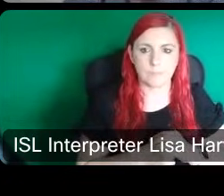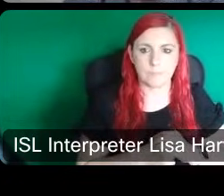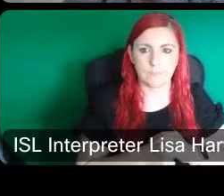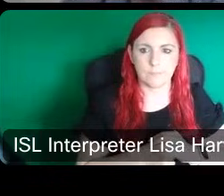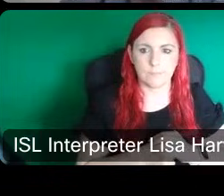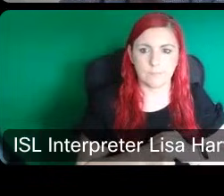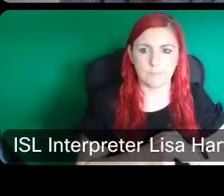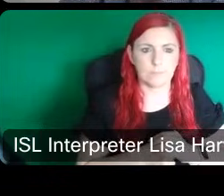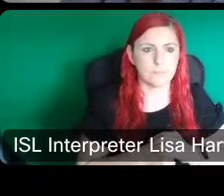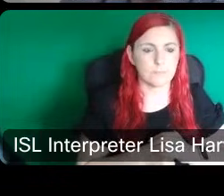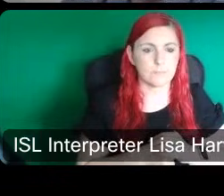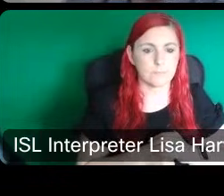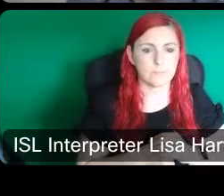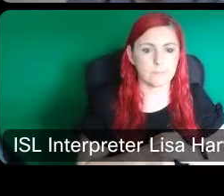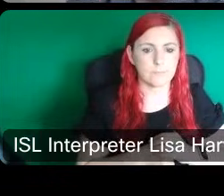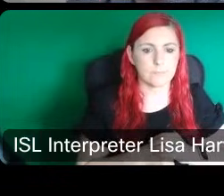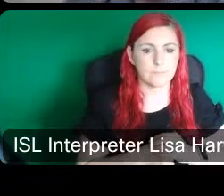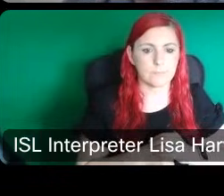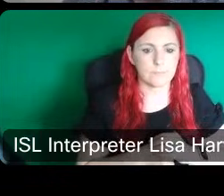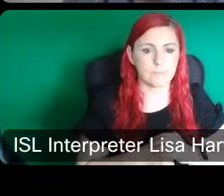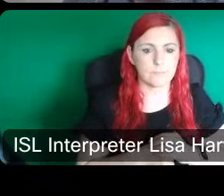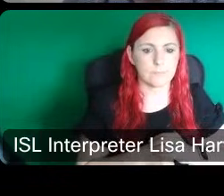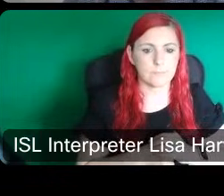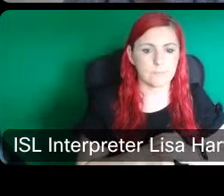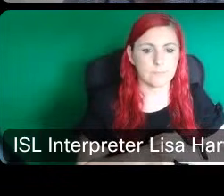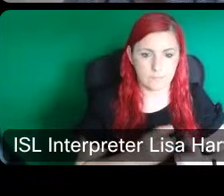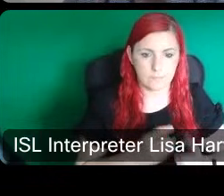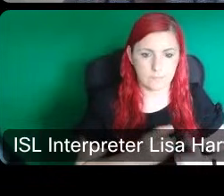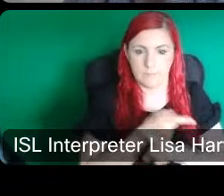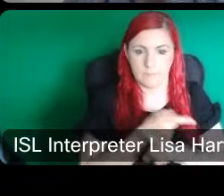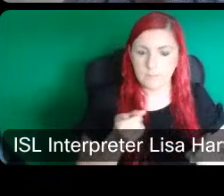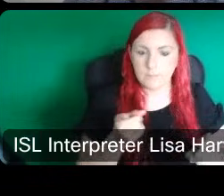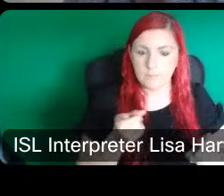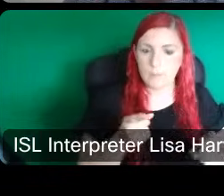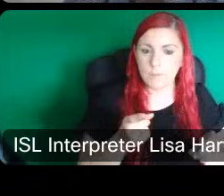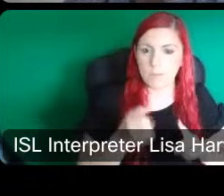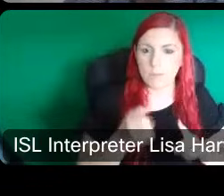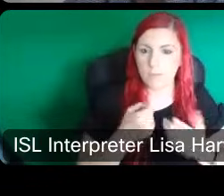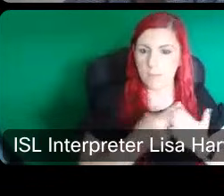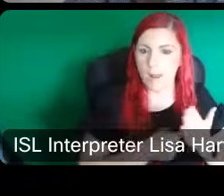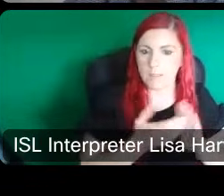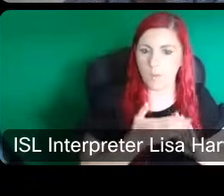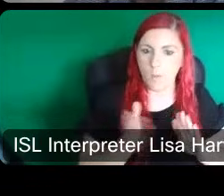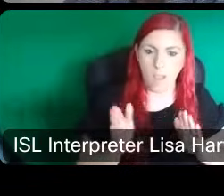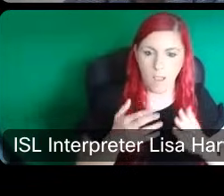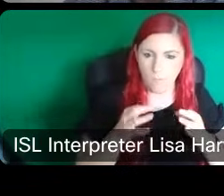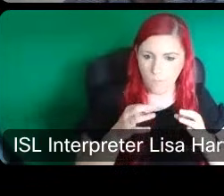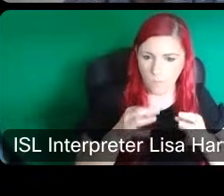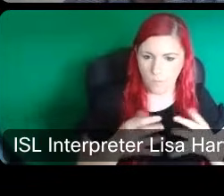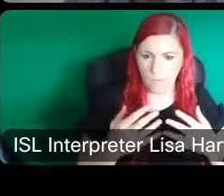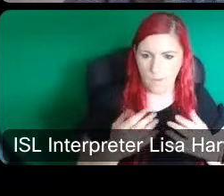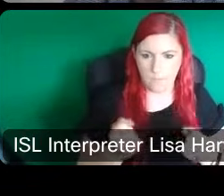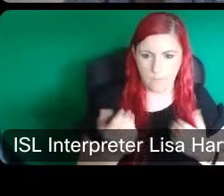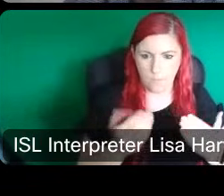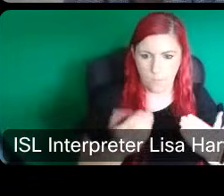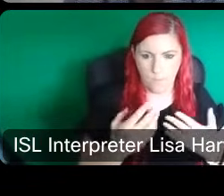To help you and take the policy away, obviously there will be some reading to do. We have a number of